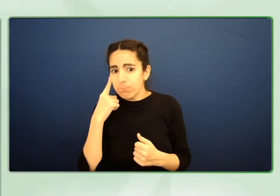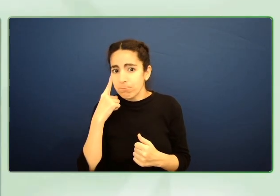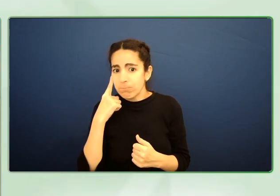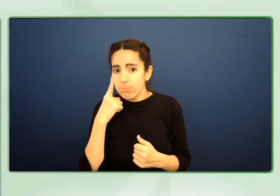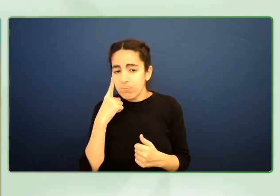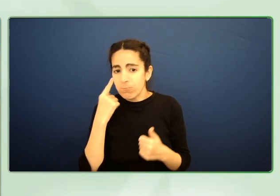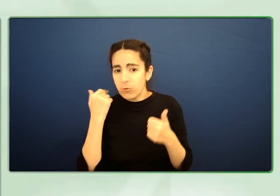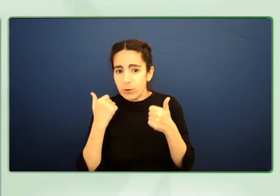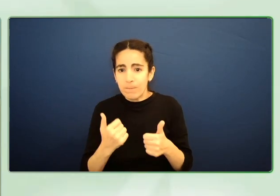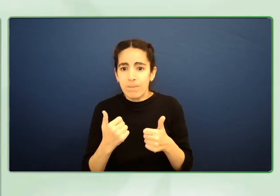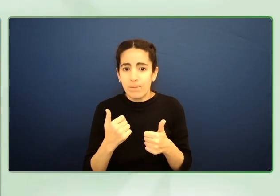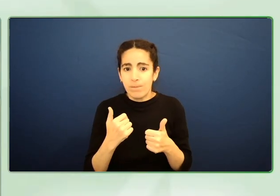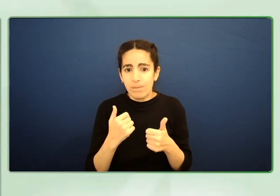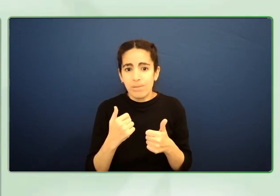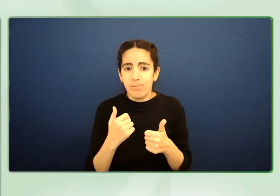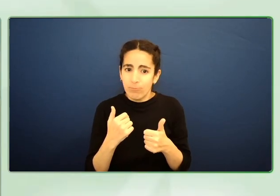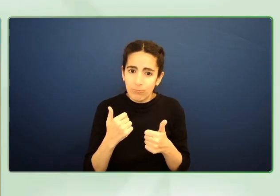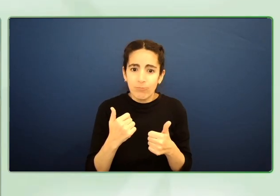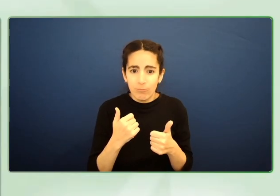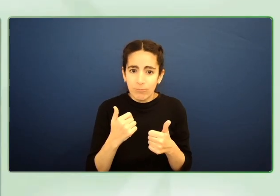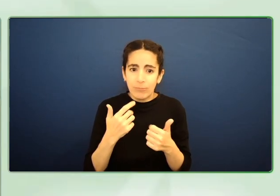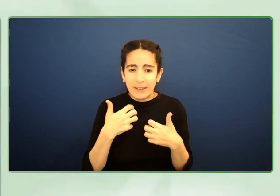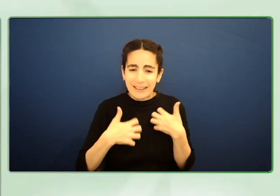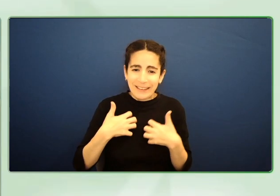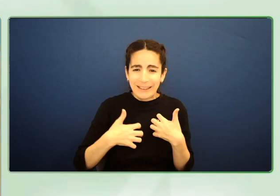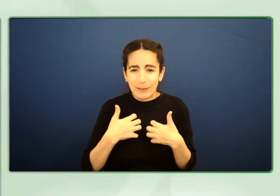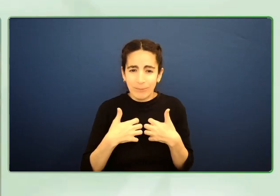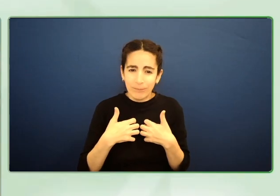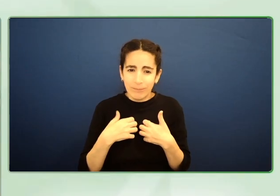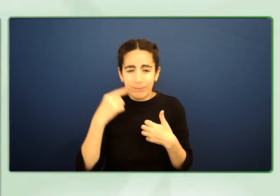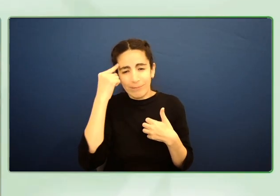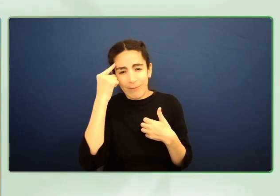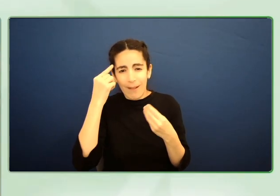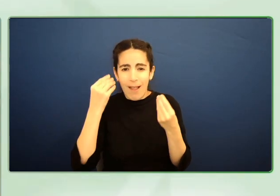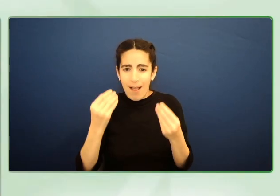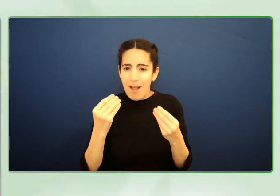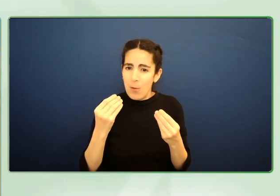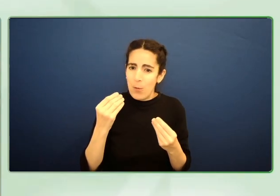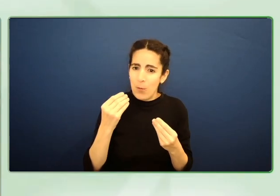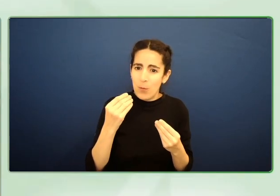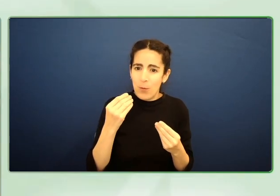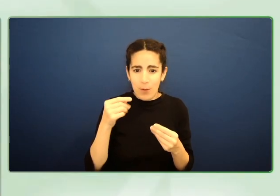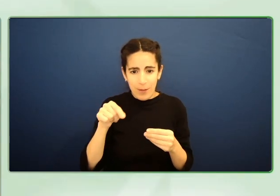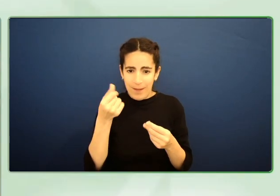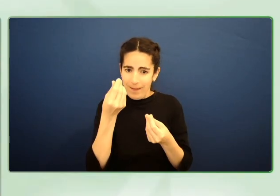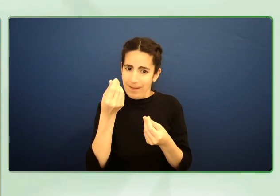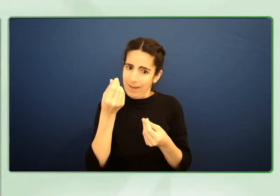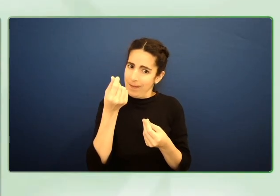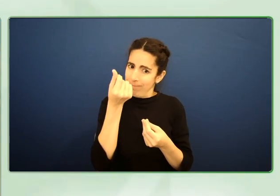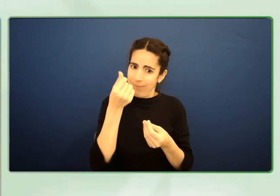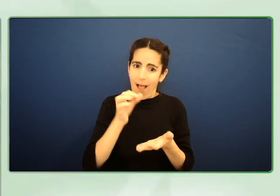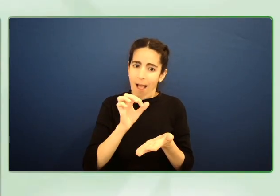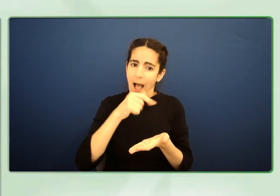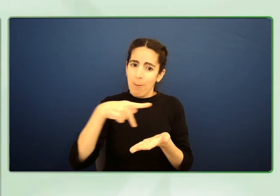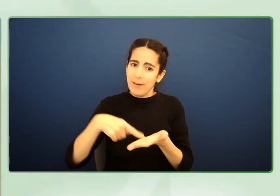for governmental, because this is it's a free app. I say well, you can pay for training